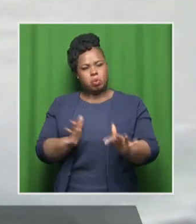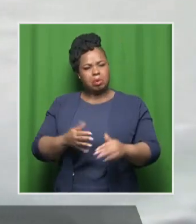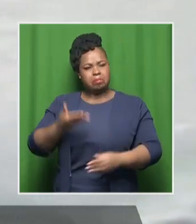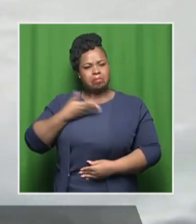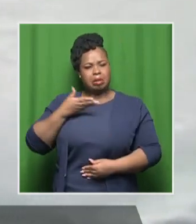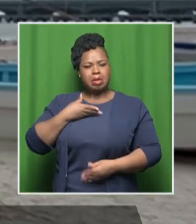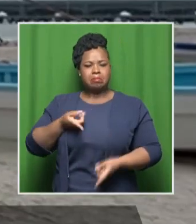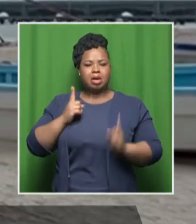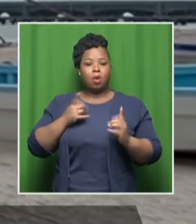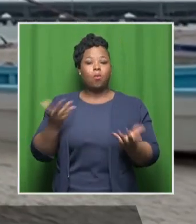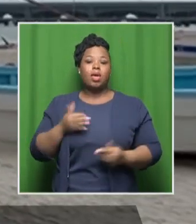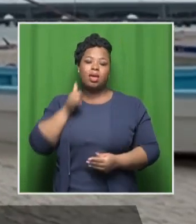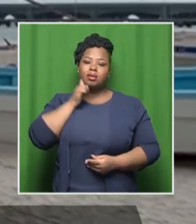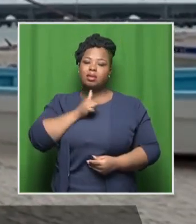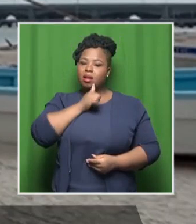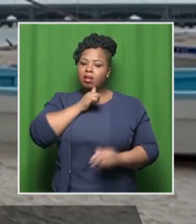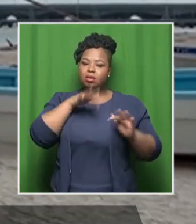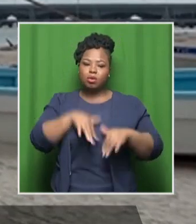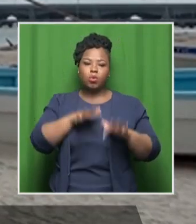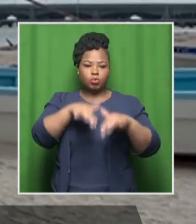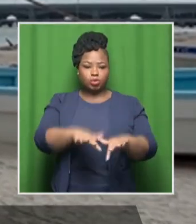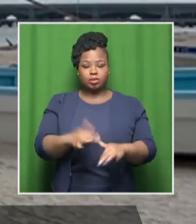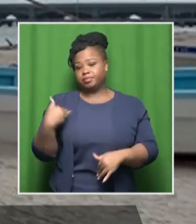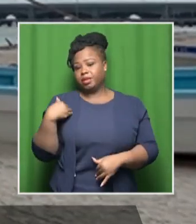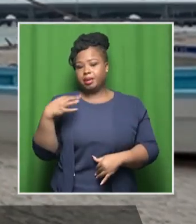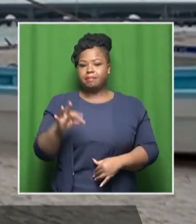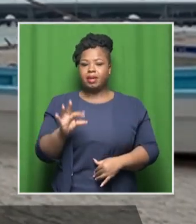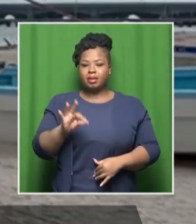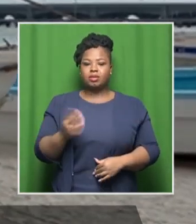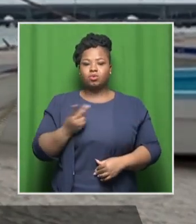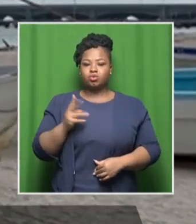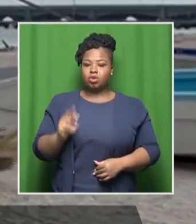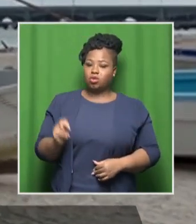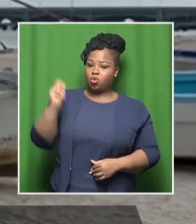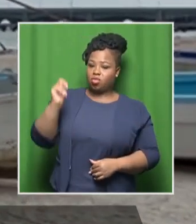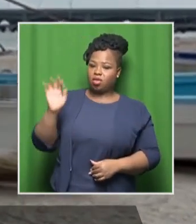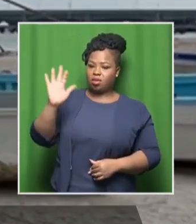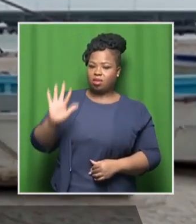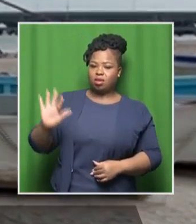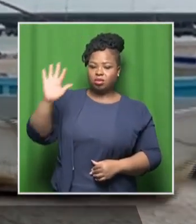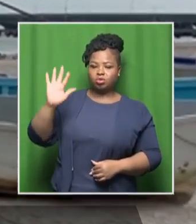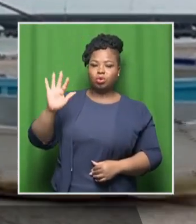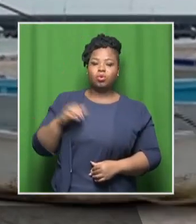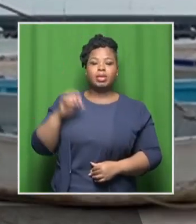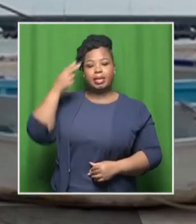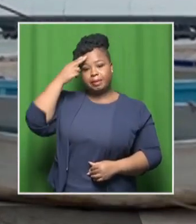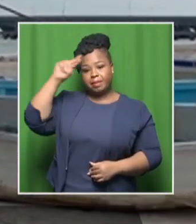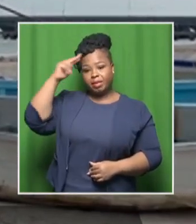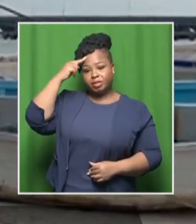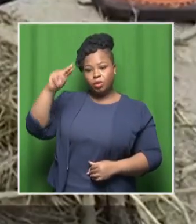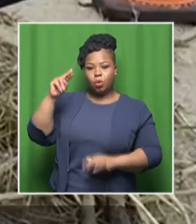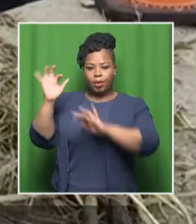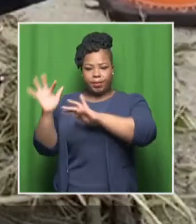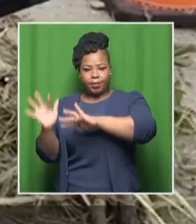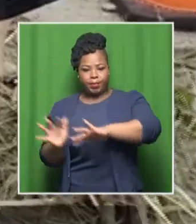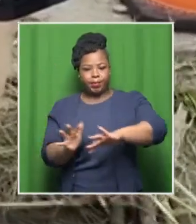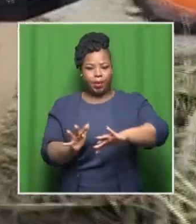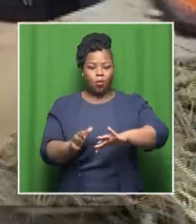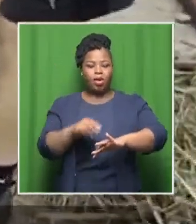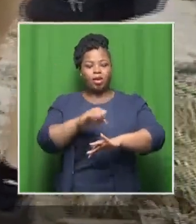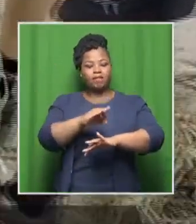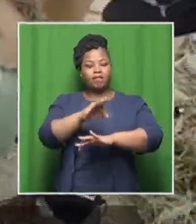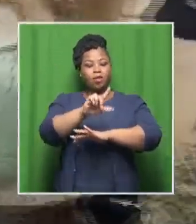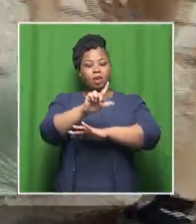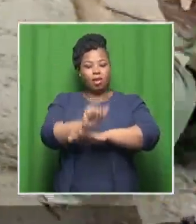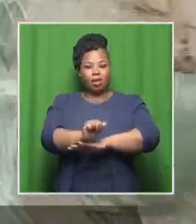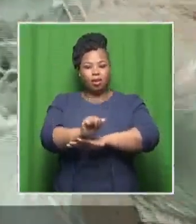in the Atlantic Ocean. On Monday, Milton skirted the northern edge of the Yucatán Peninsula of Mexico on its way to Florida. It's